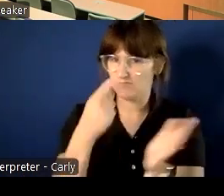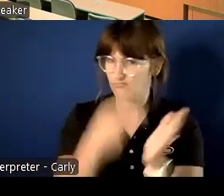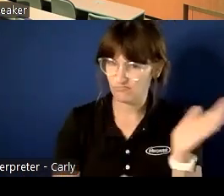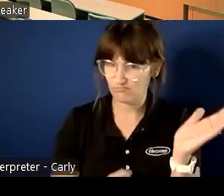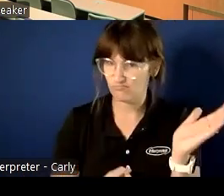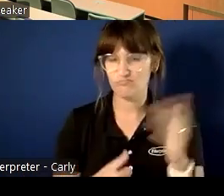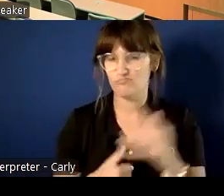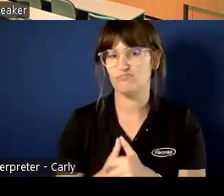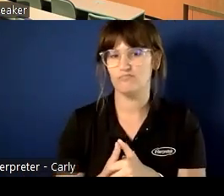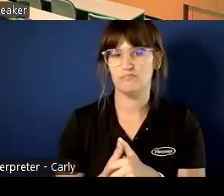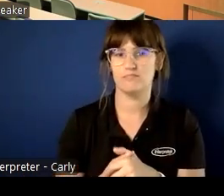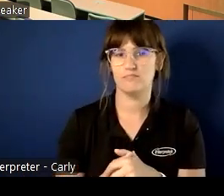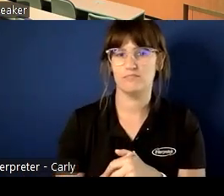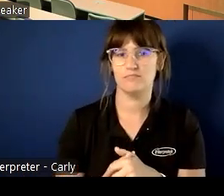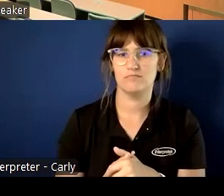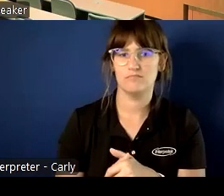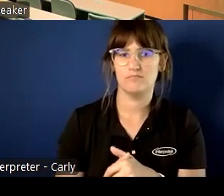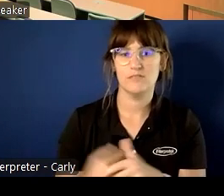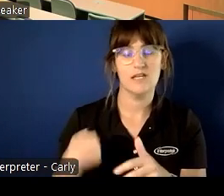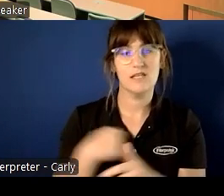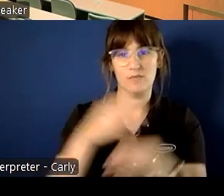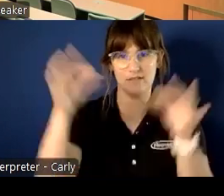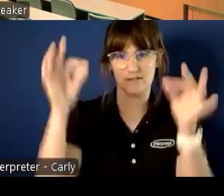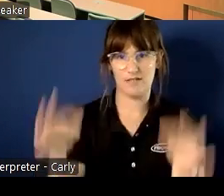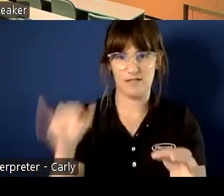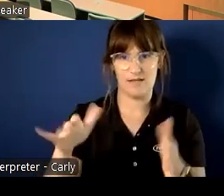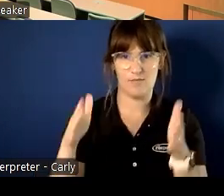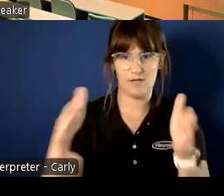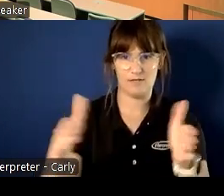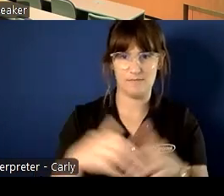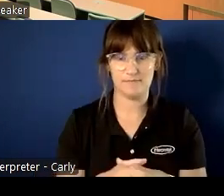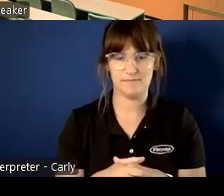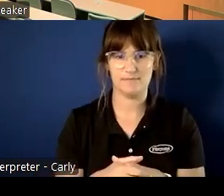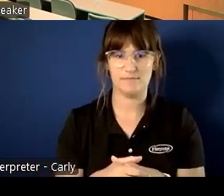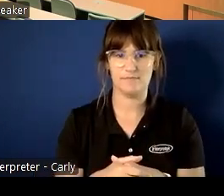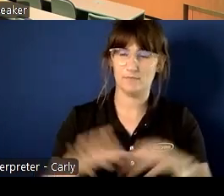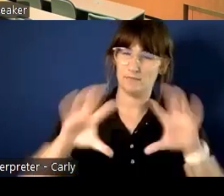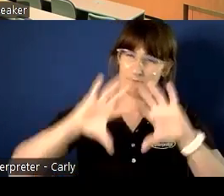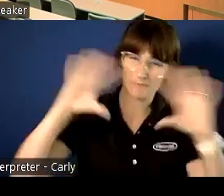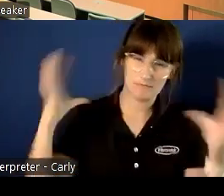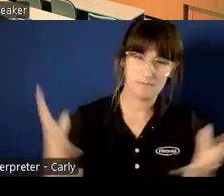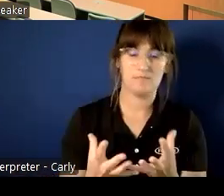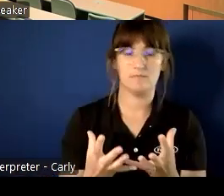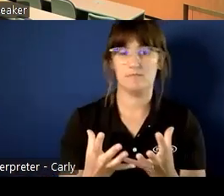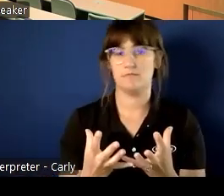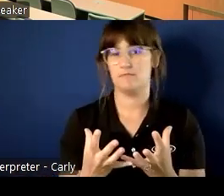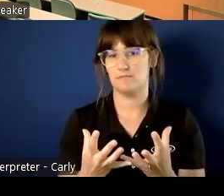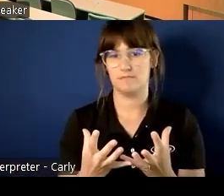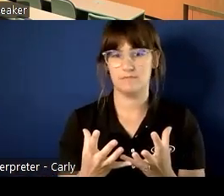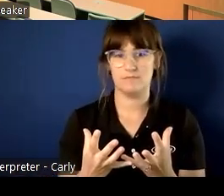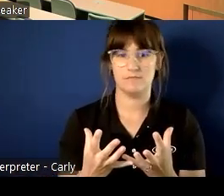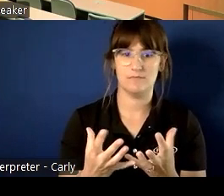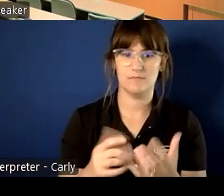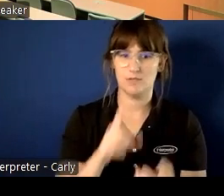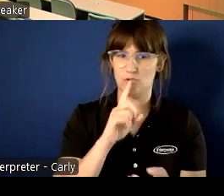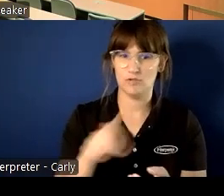then collectively make decisions like that. And there's a whole, so you've heard of Cochrane Review,